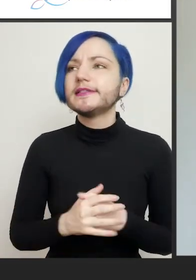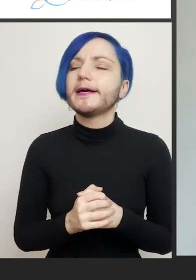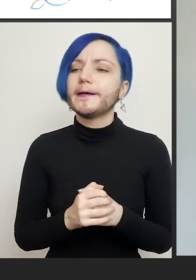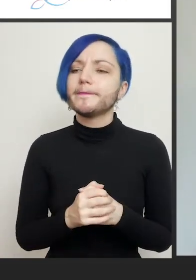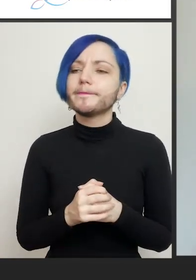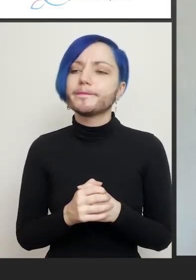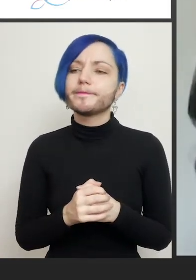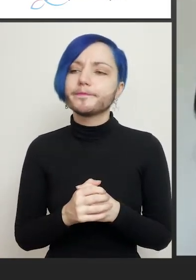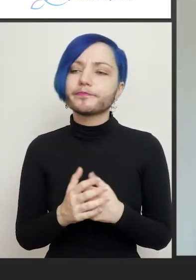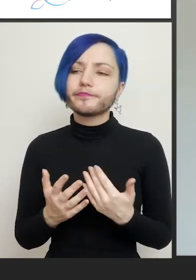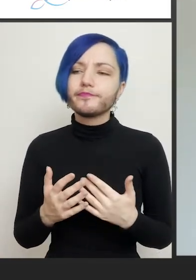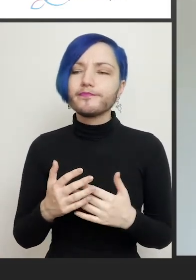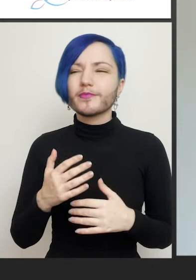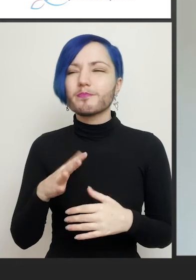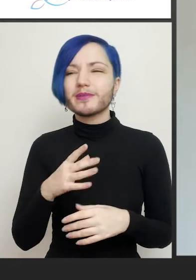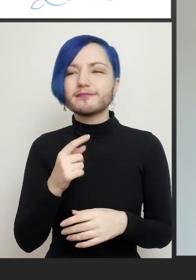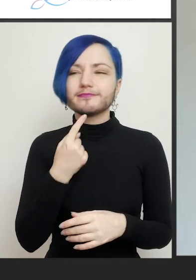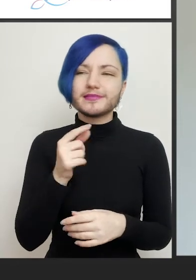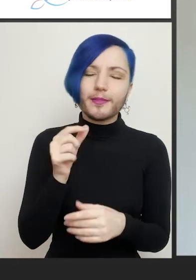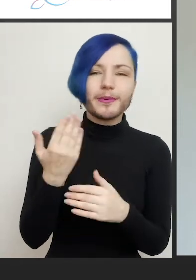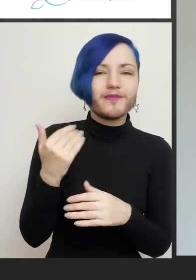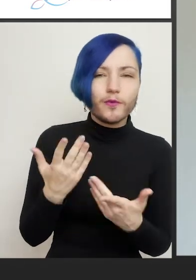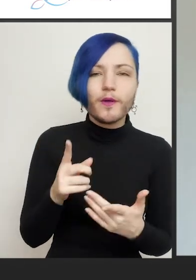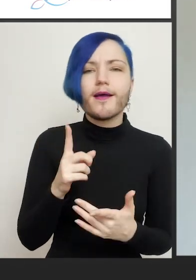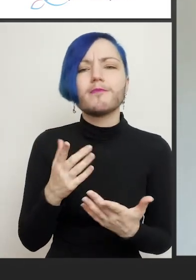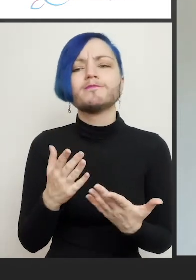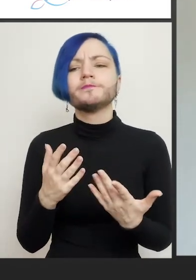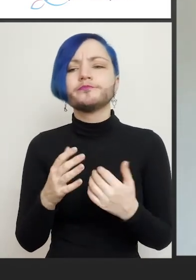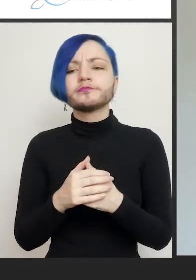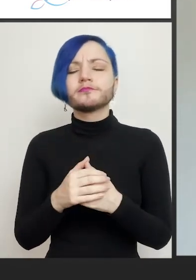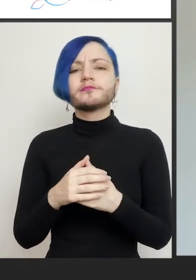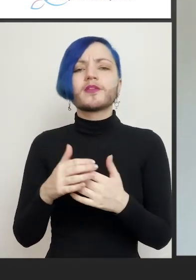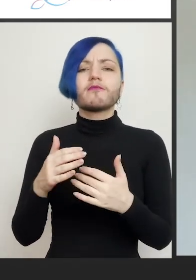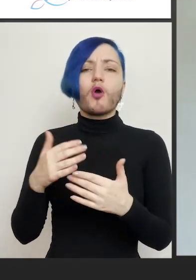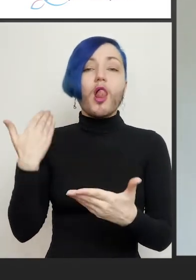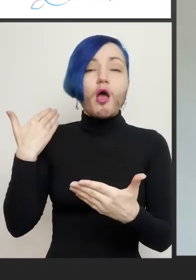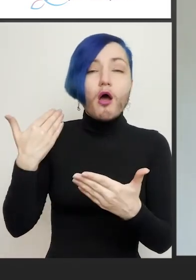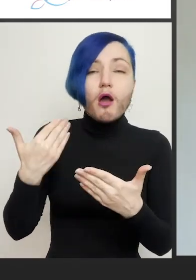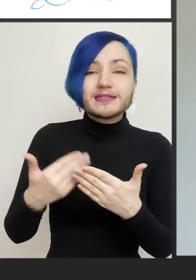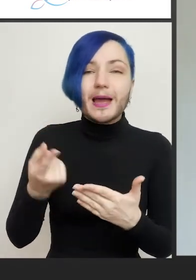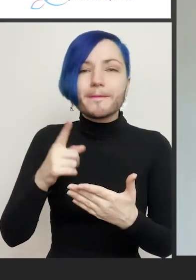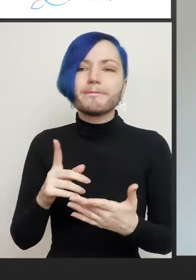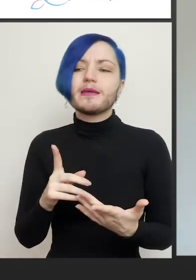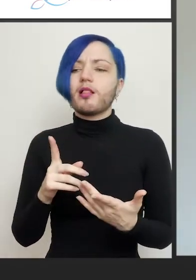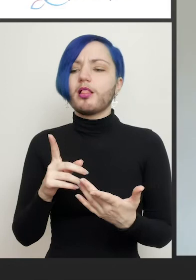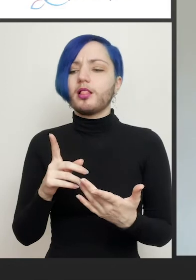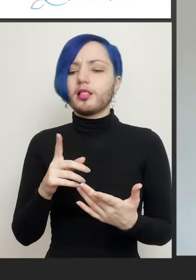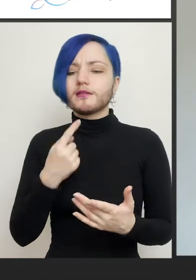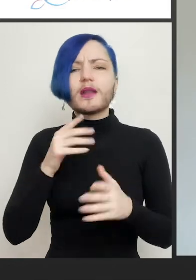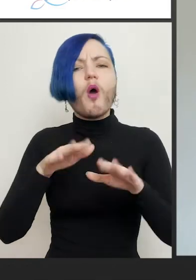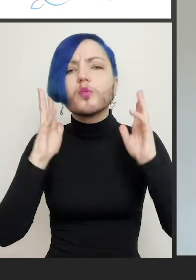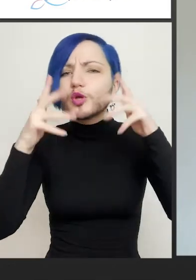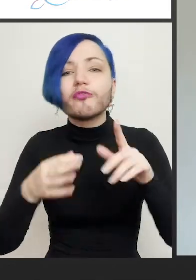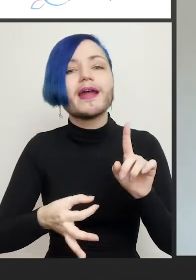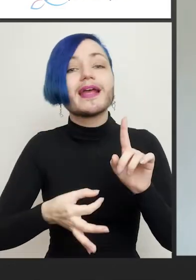of alluded to it earlier, but it's that idea that I think for a long time people were very keen to push messages about, oh, don't worry, it'll get better, it